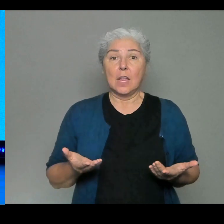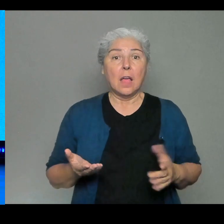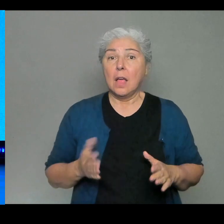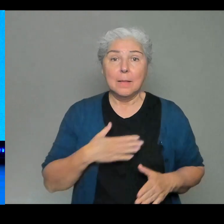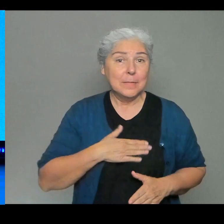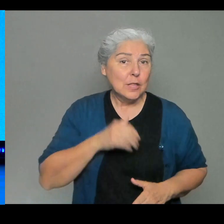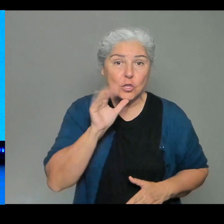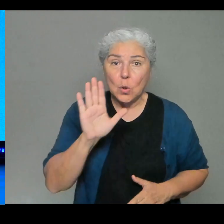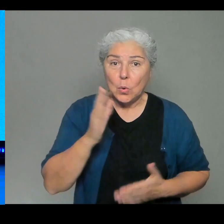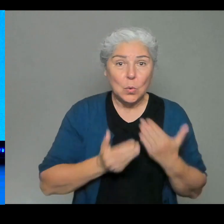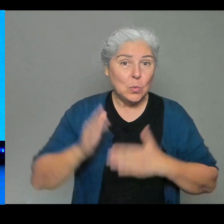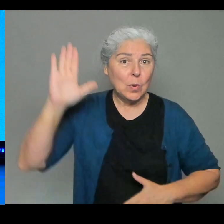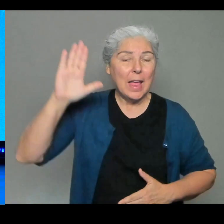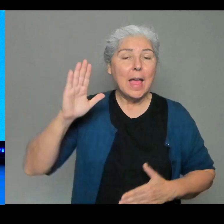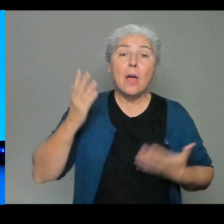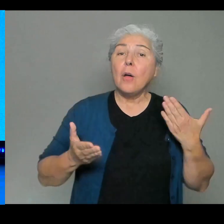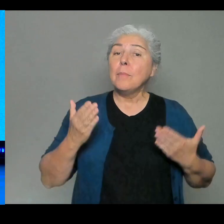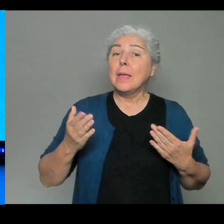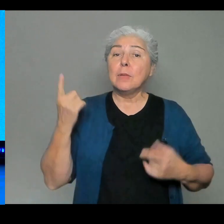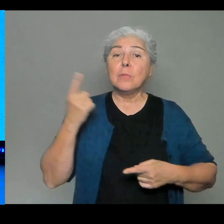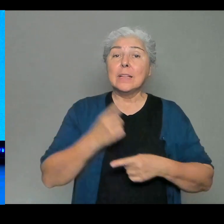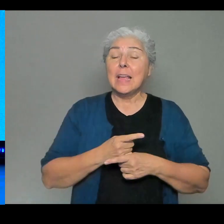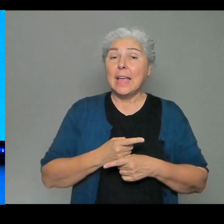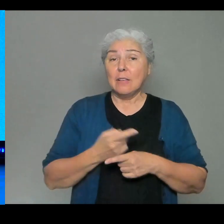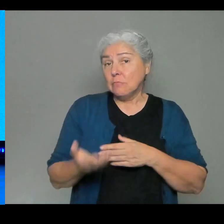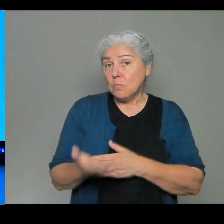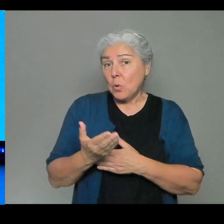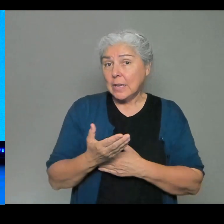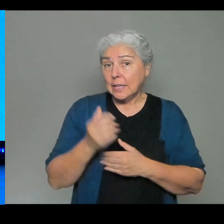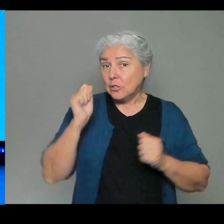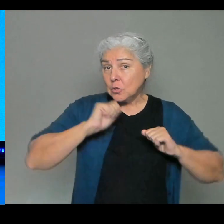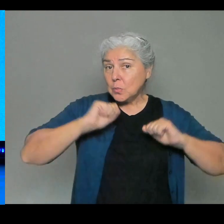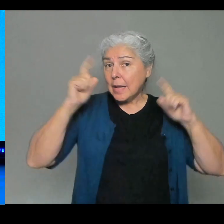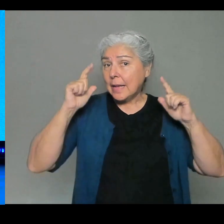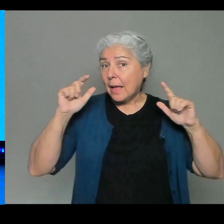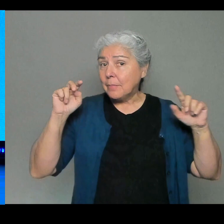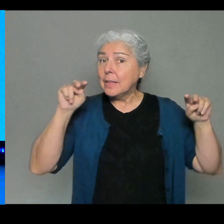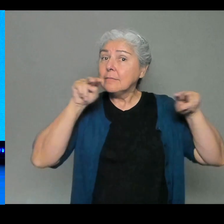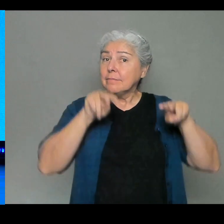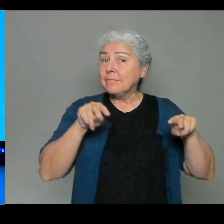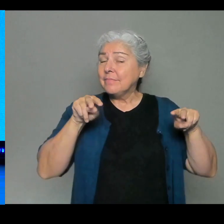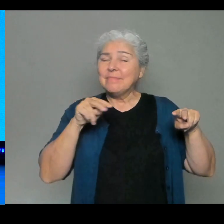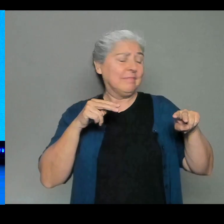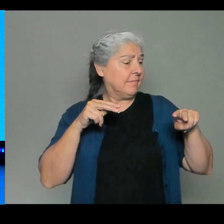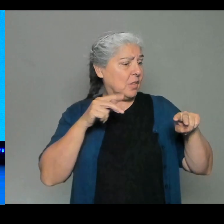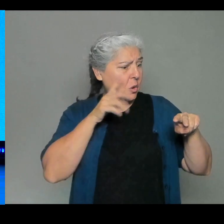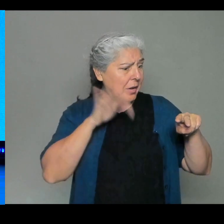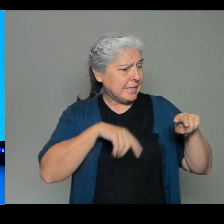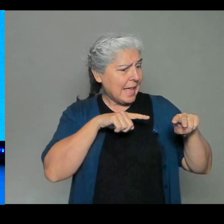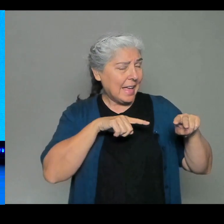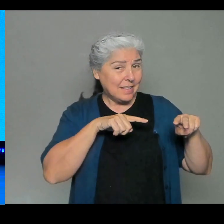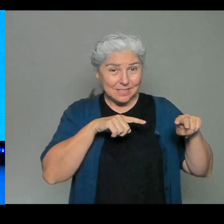Anybody? Don't raise your hand on this one. You ever wake up next to somebody and go, well, who is that?